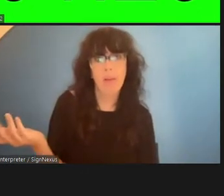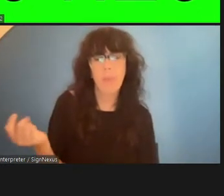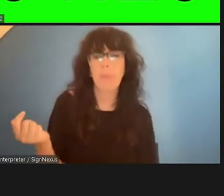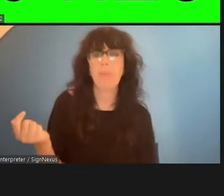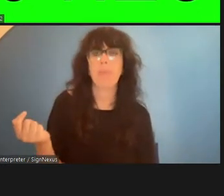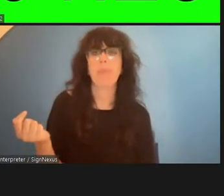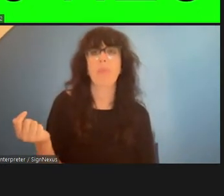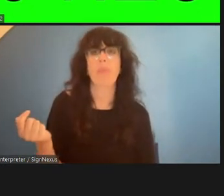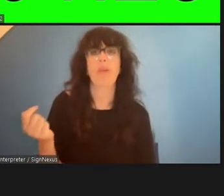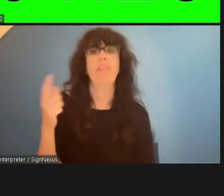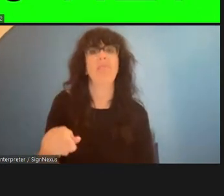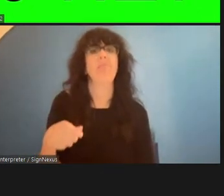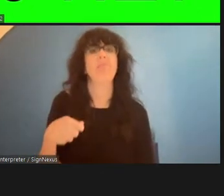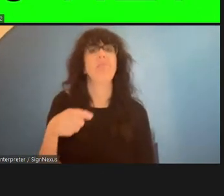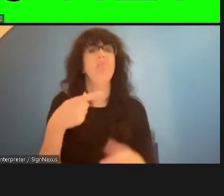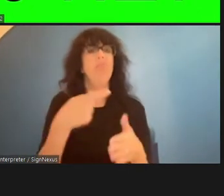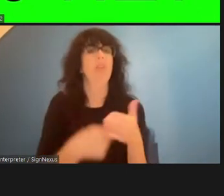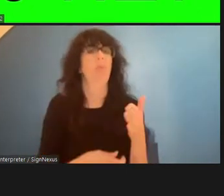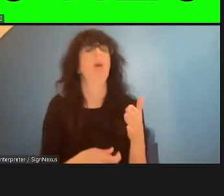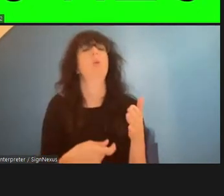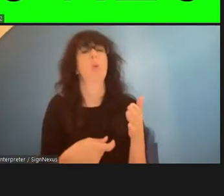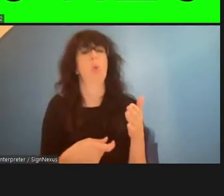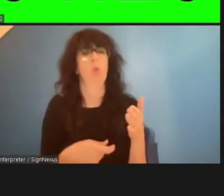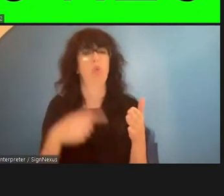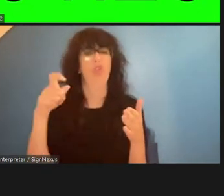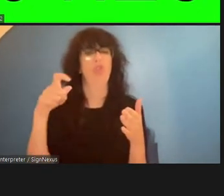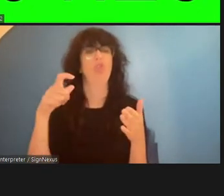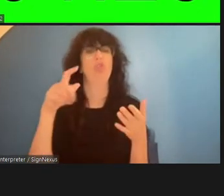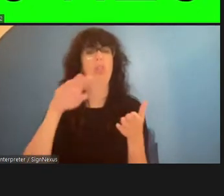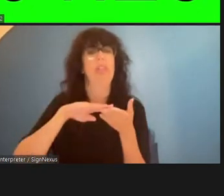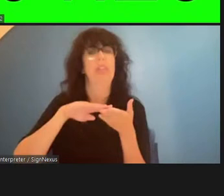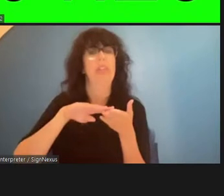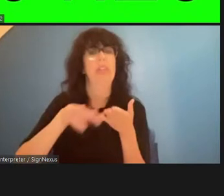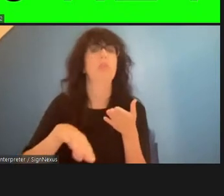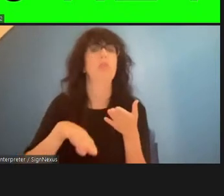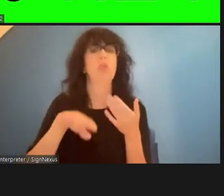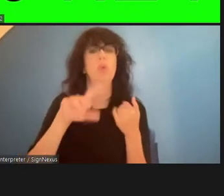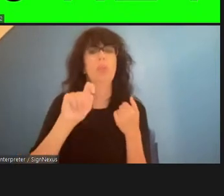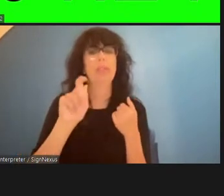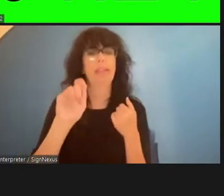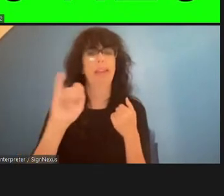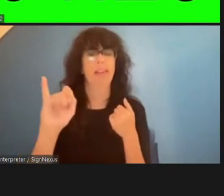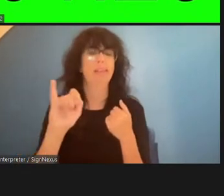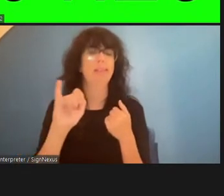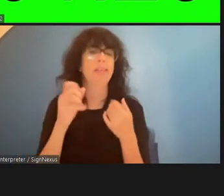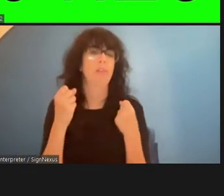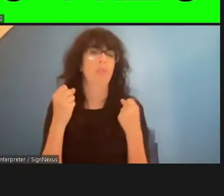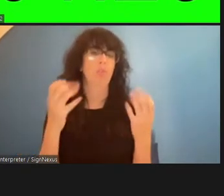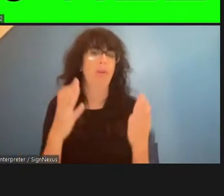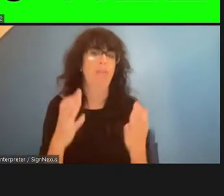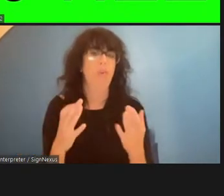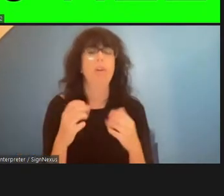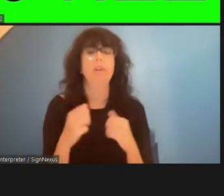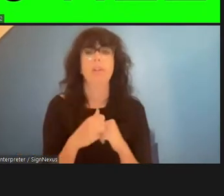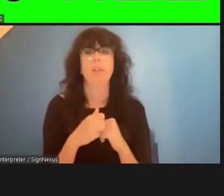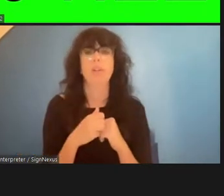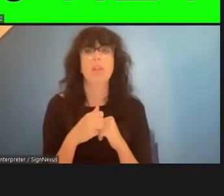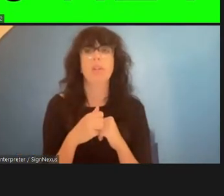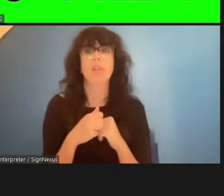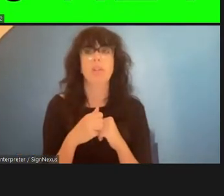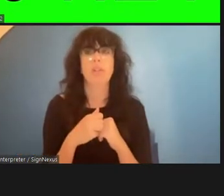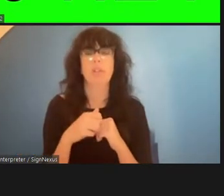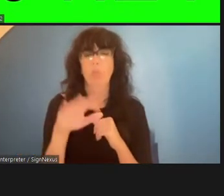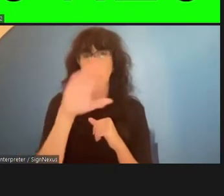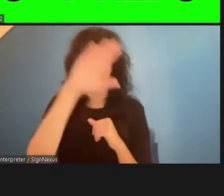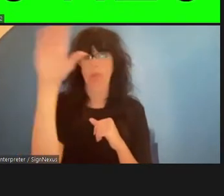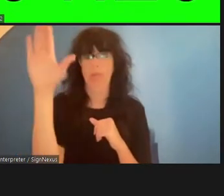condition price is something should be exempt from us especially fsp drivers we are never recognized